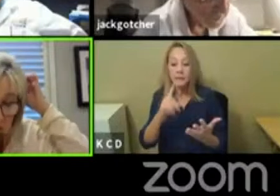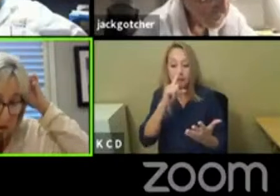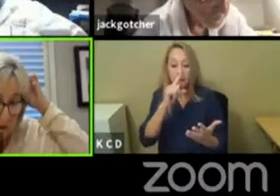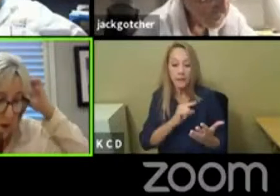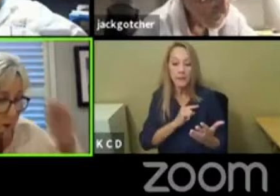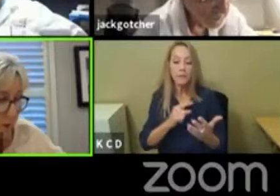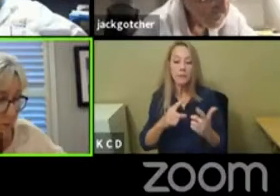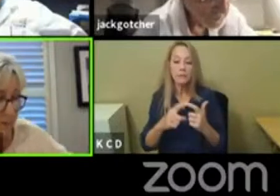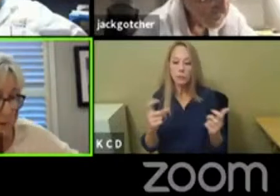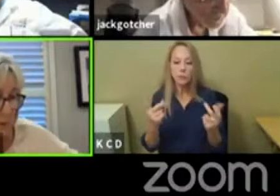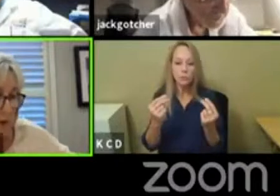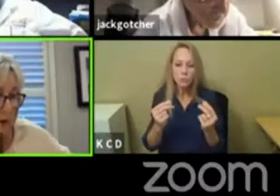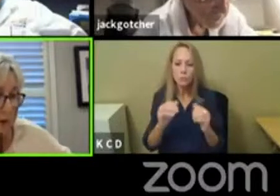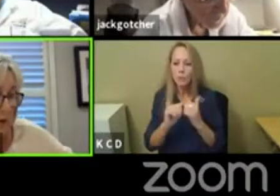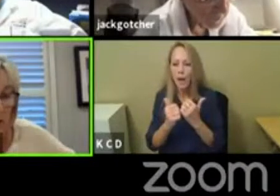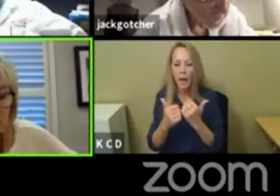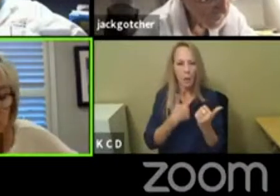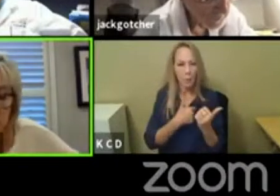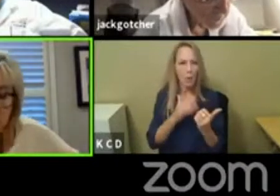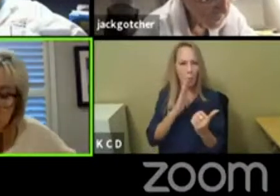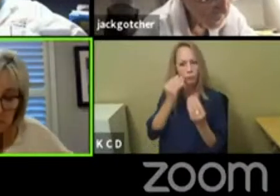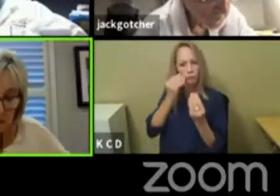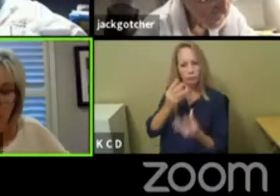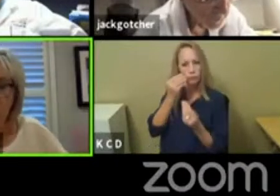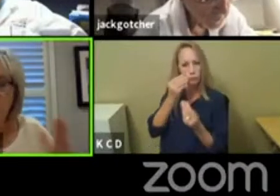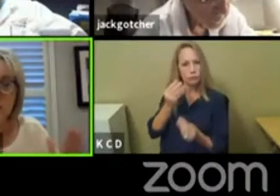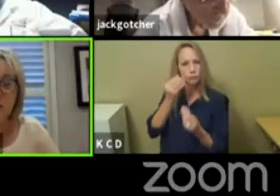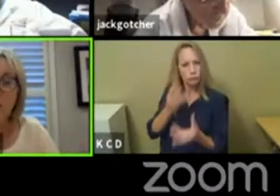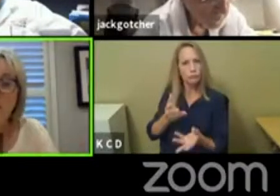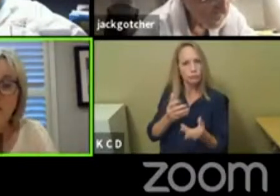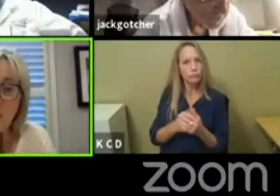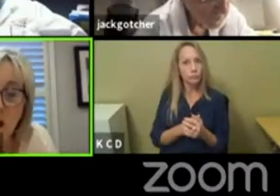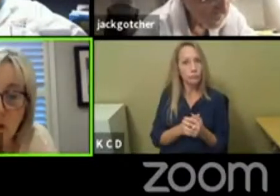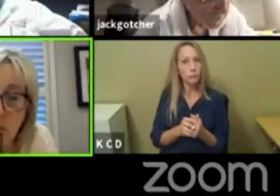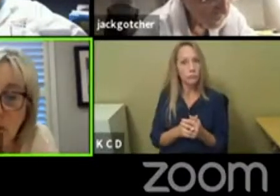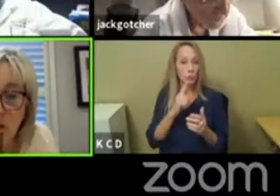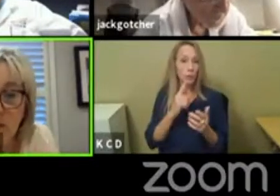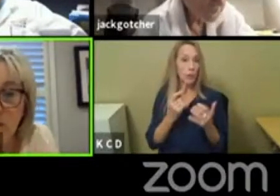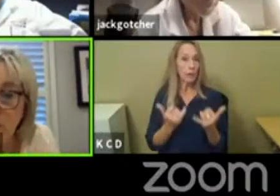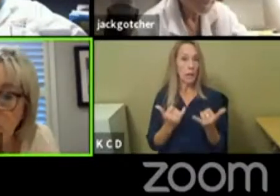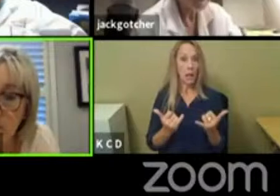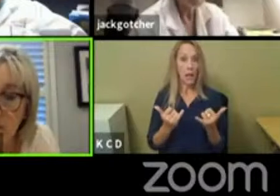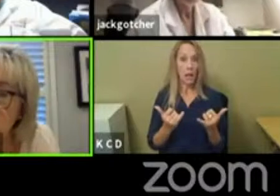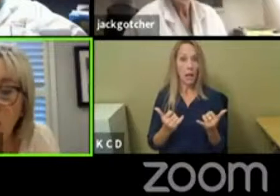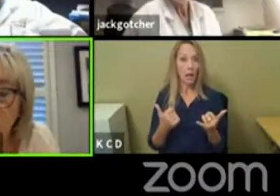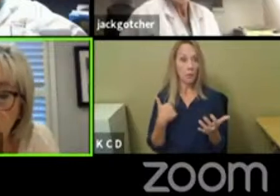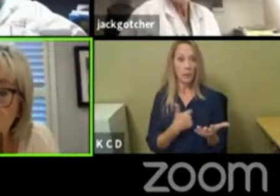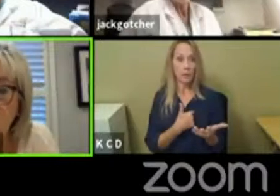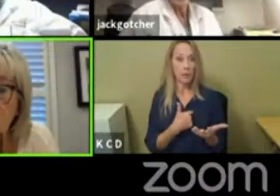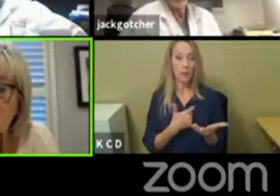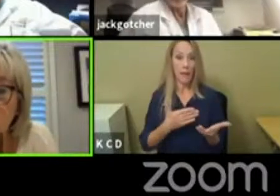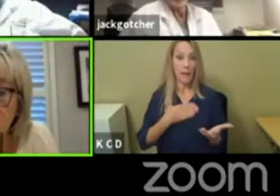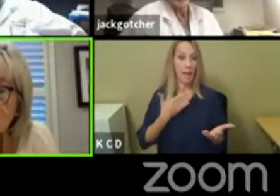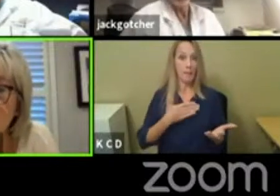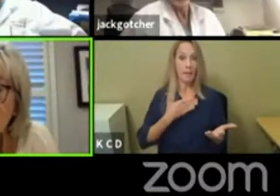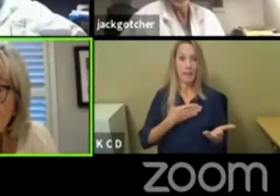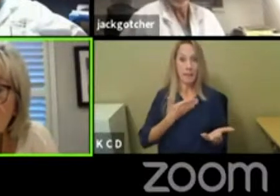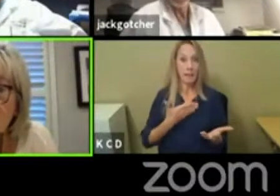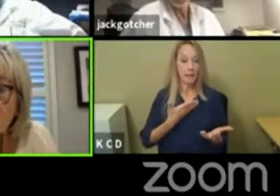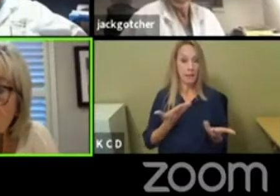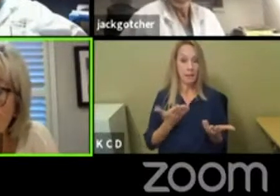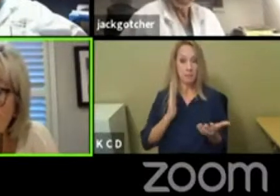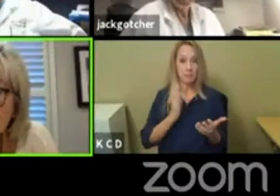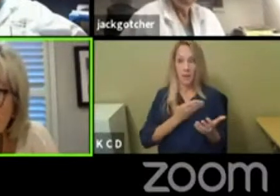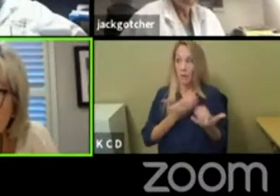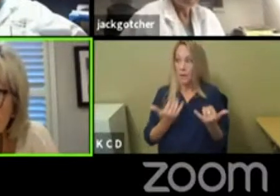accordingly. So we are, at this moment in time where we're much happier with where we are today than